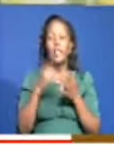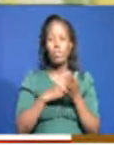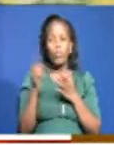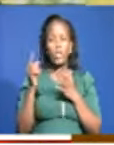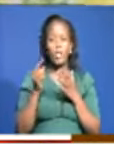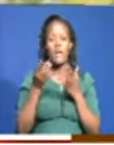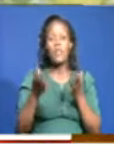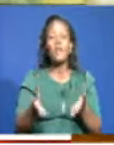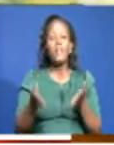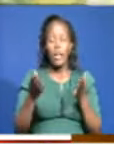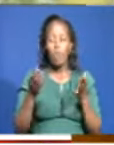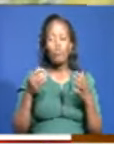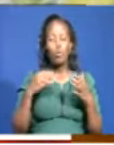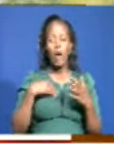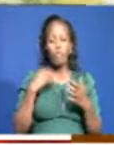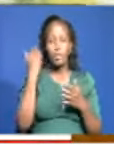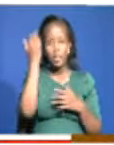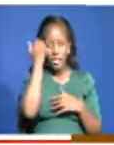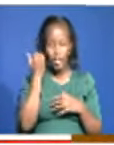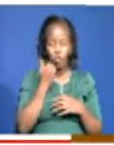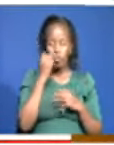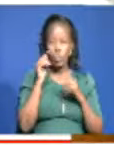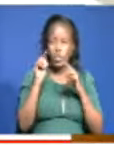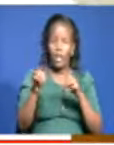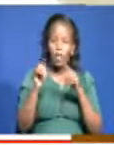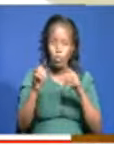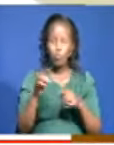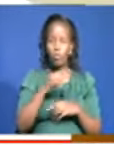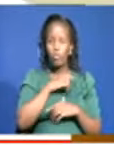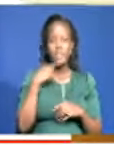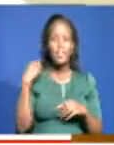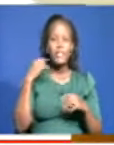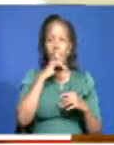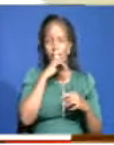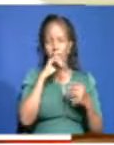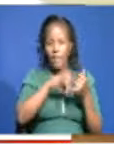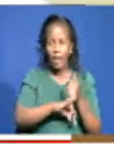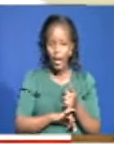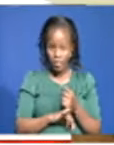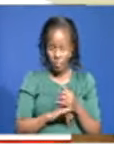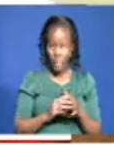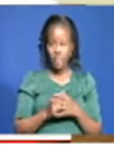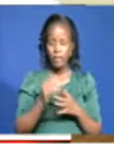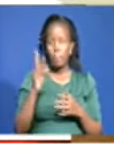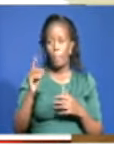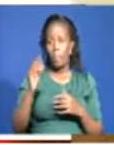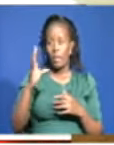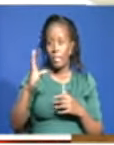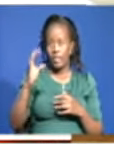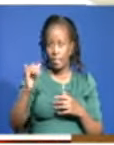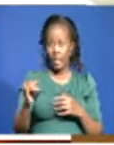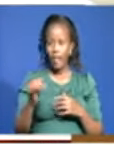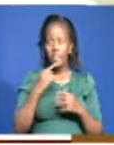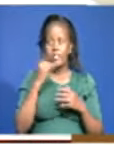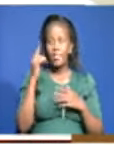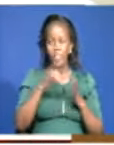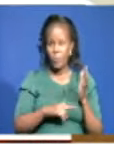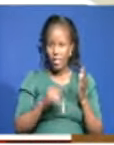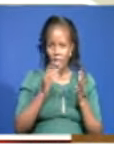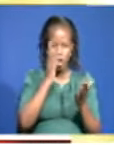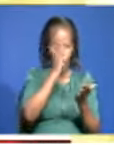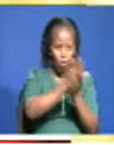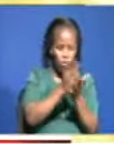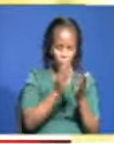with the killing of her husband, George Mwangi. It emerged that the Directorate of Criminal Investigations is yet to verify